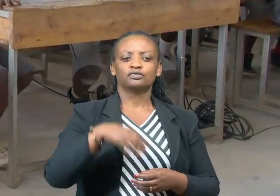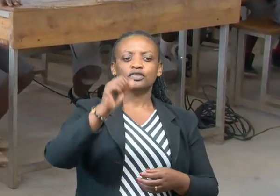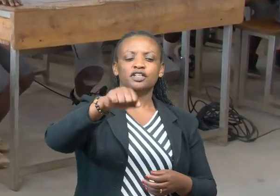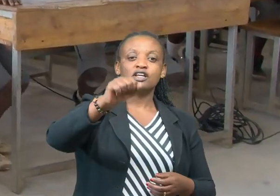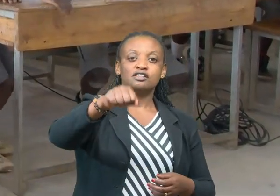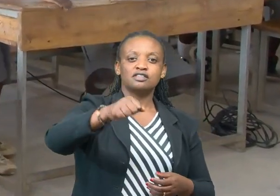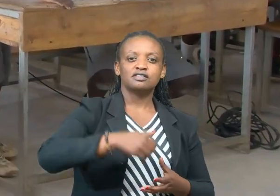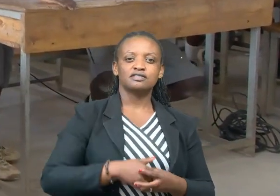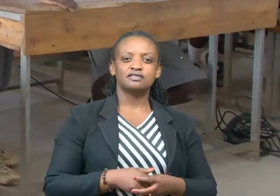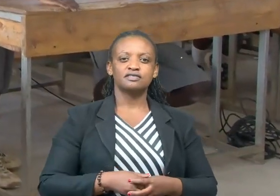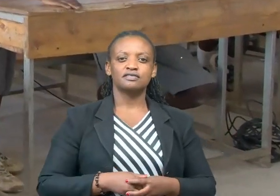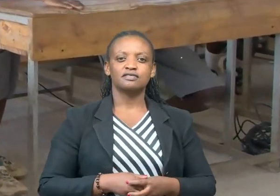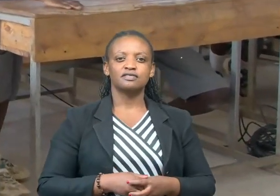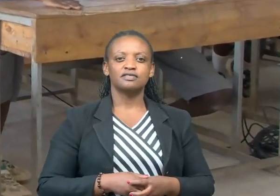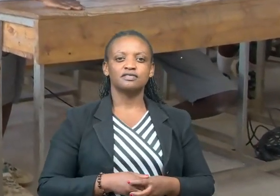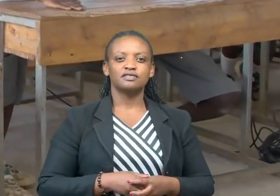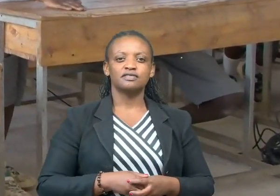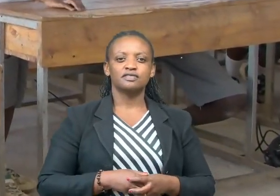Yes.